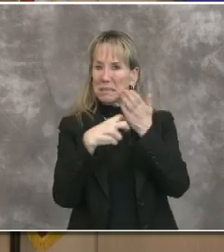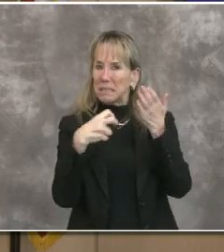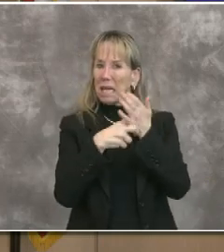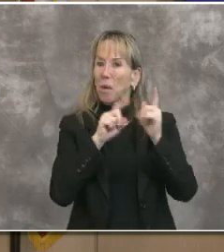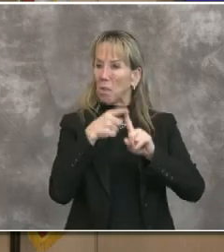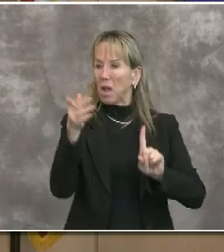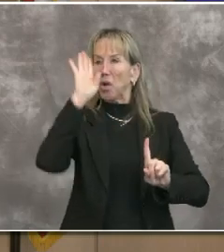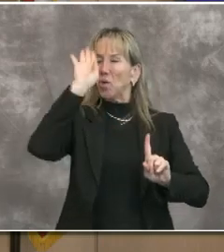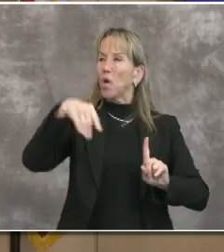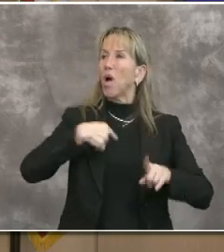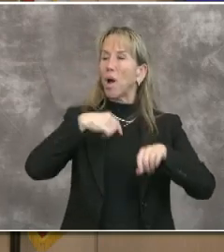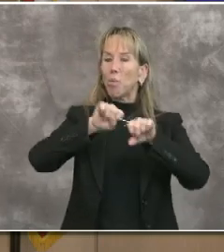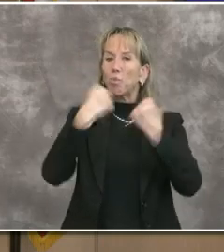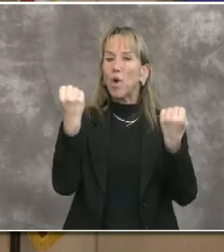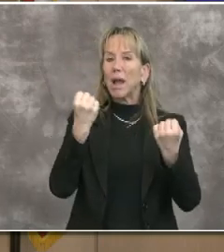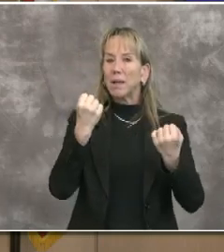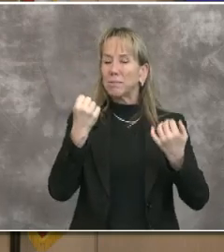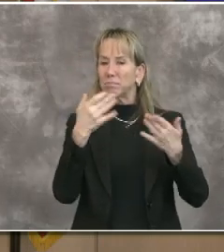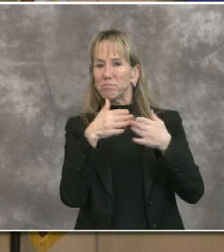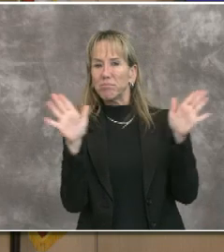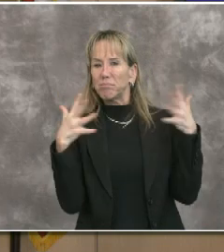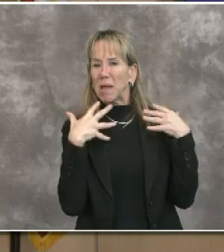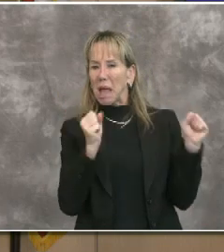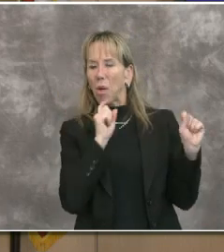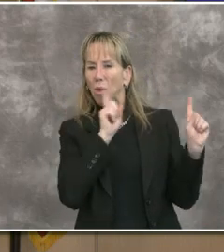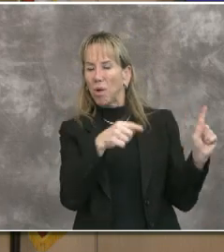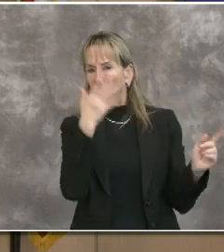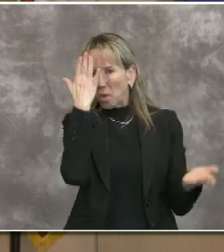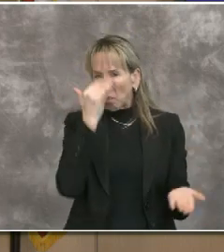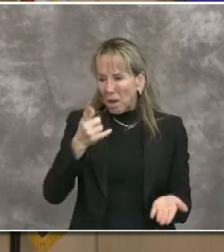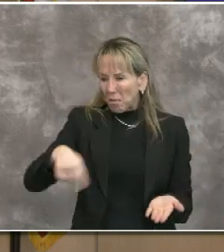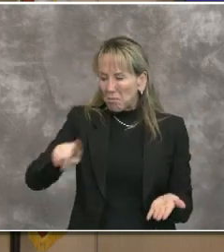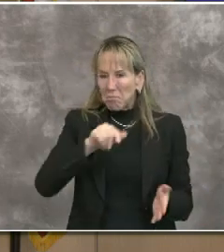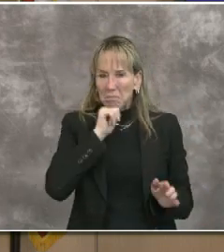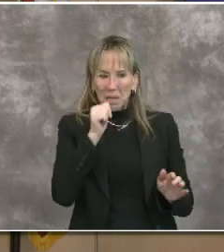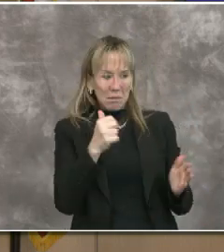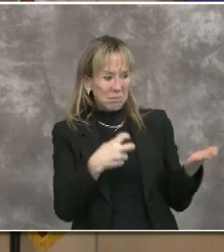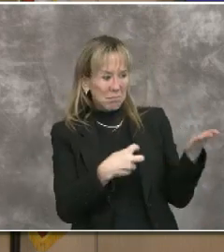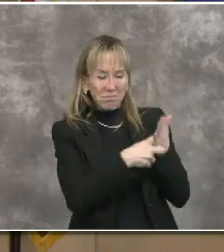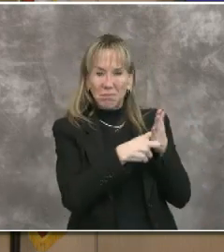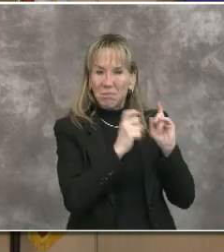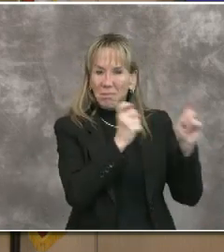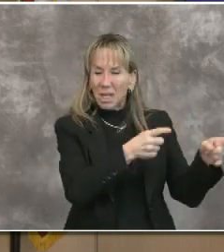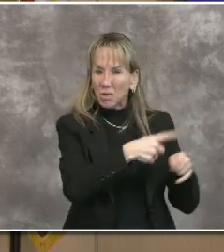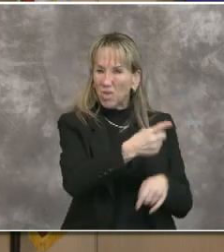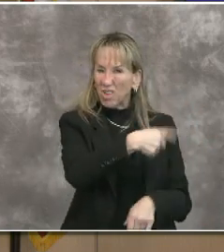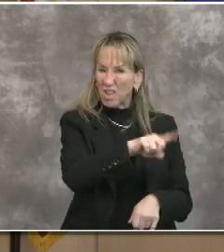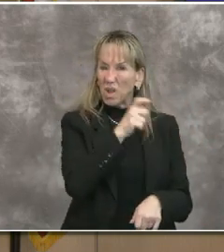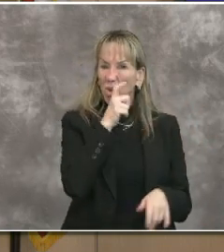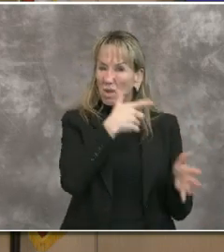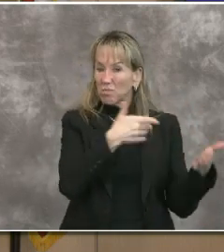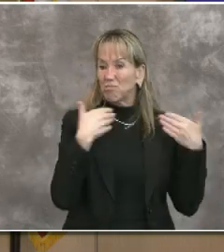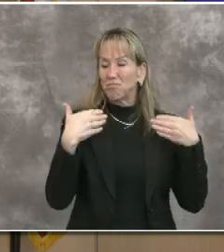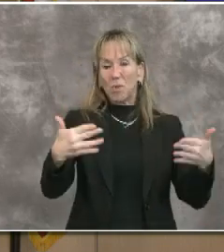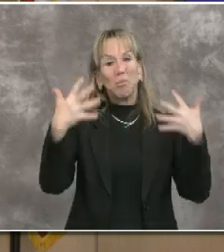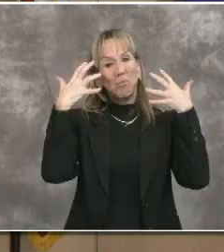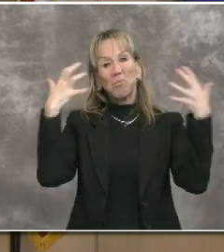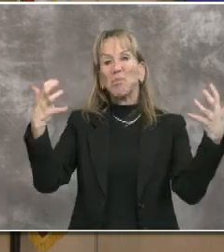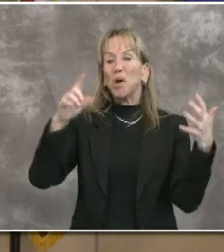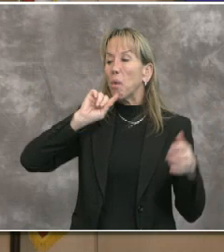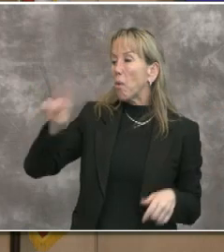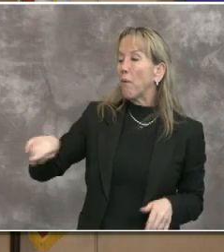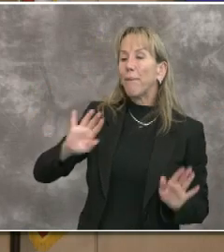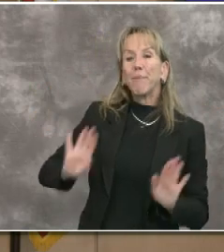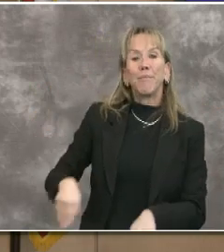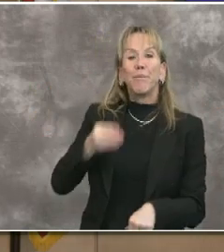they were breaking public health orders. Why was the decision made not to cite this group of people who are actively violating the orders?